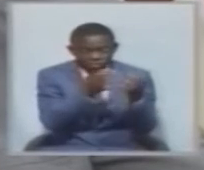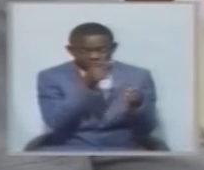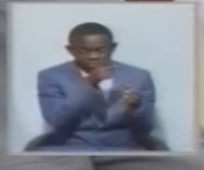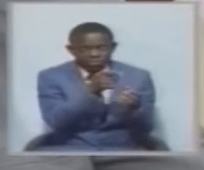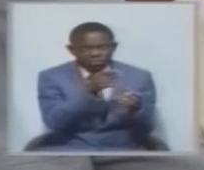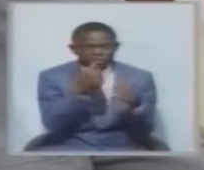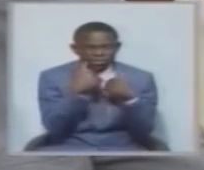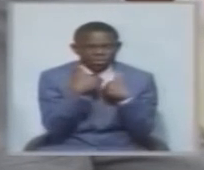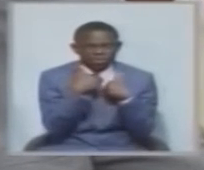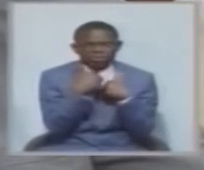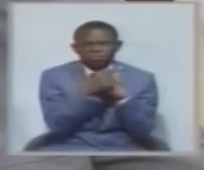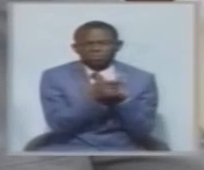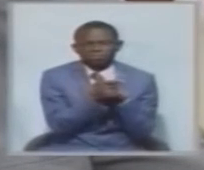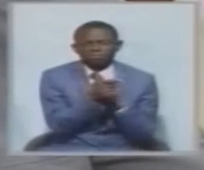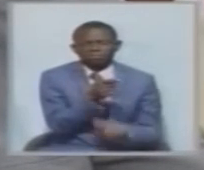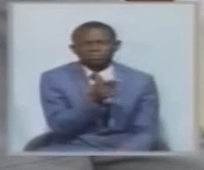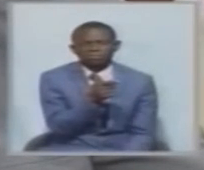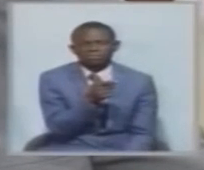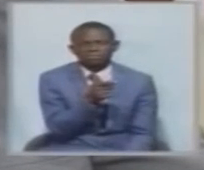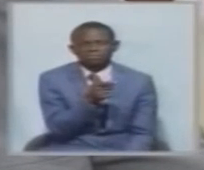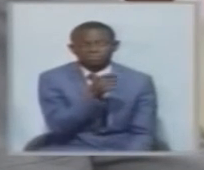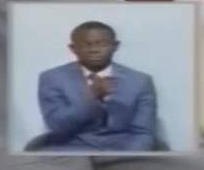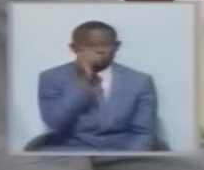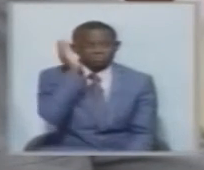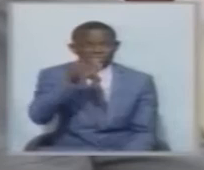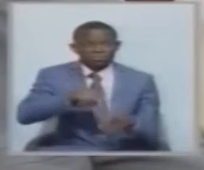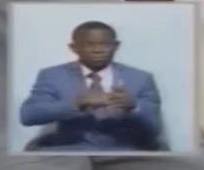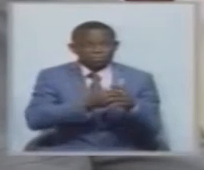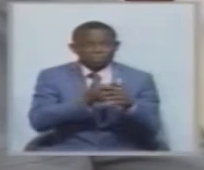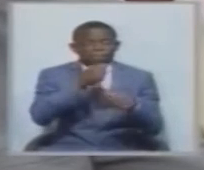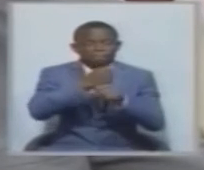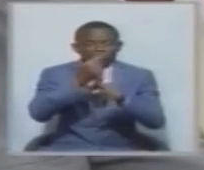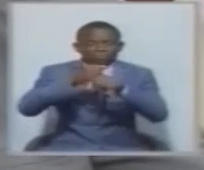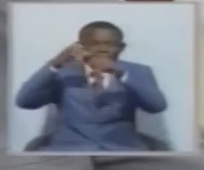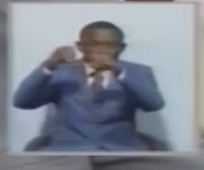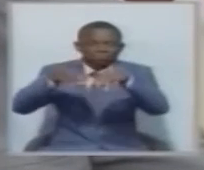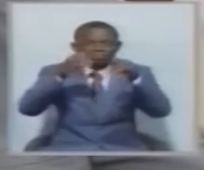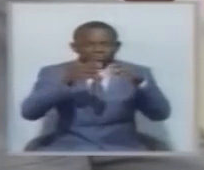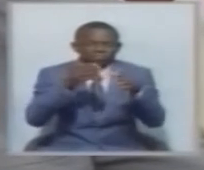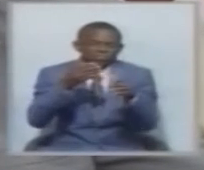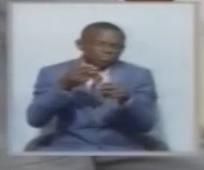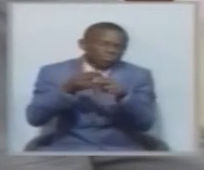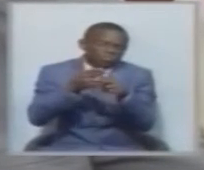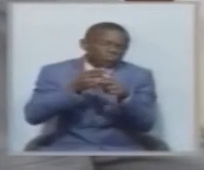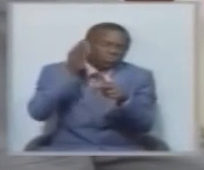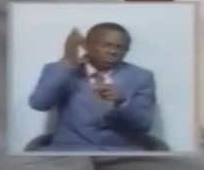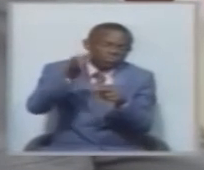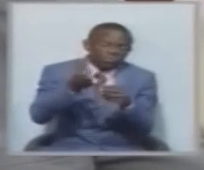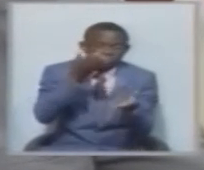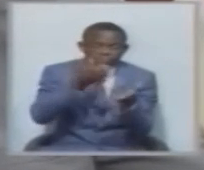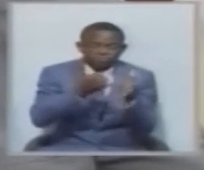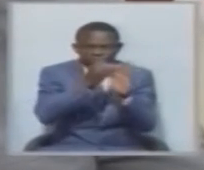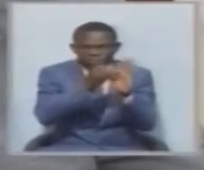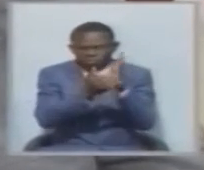on, which will start generating power in the foreseeable future, maybe in July and so